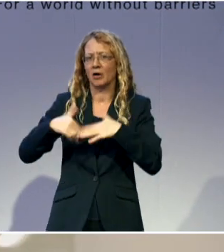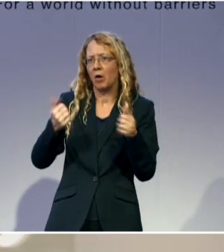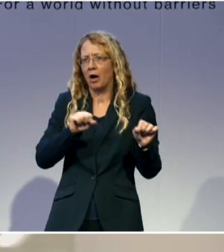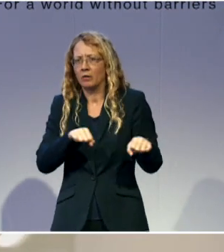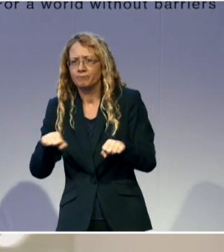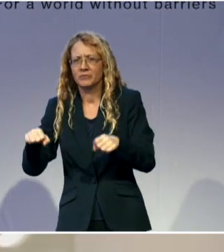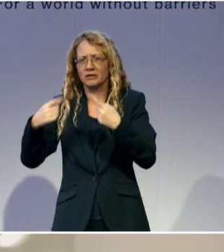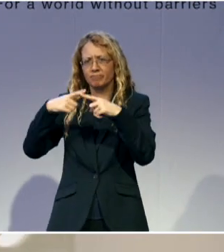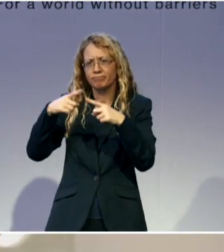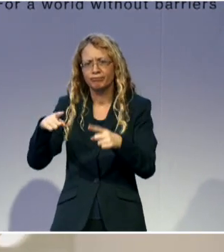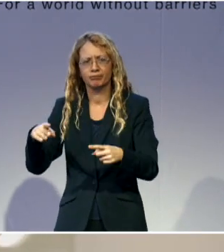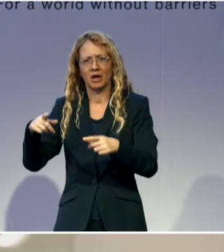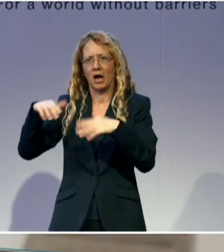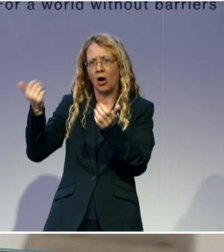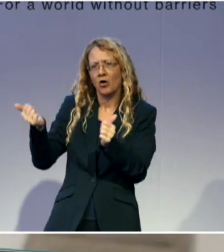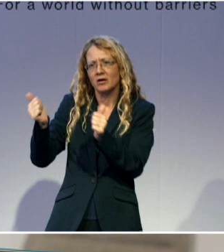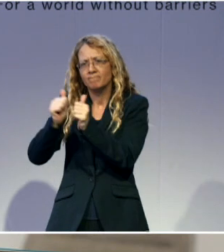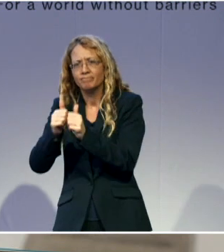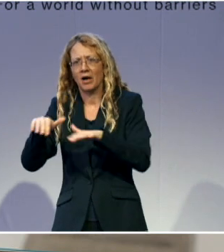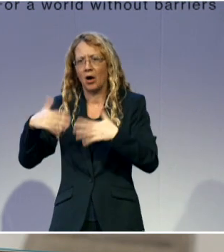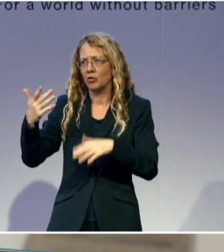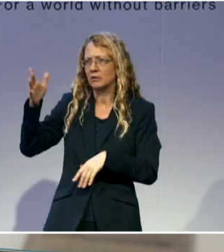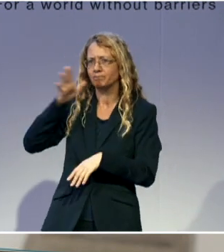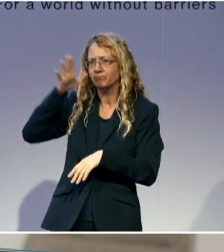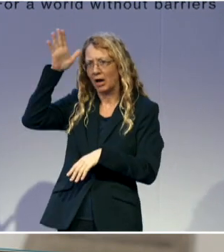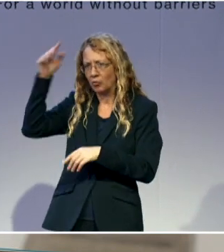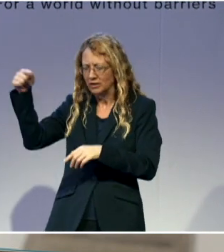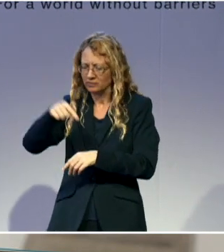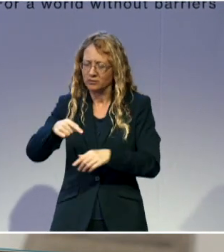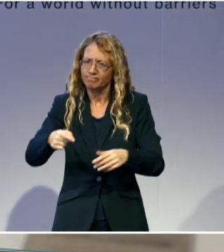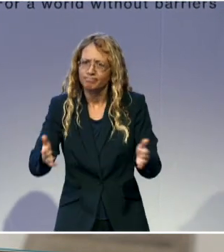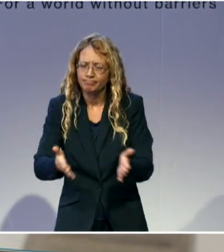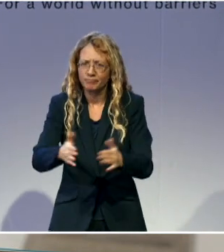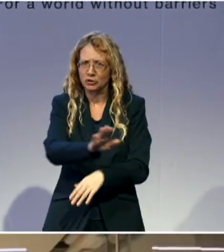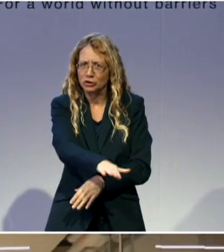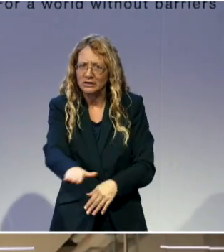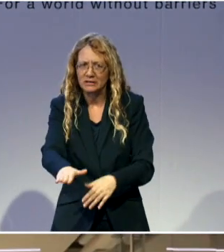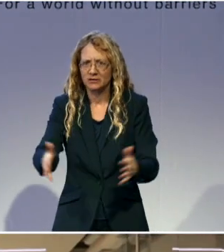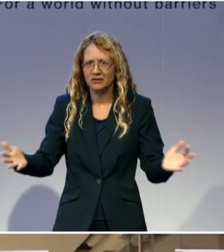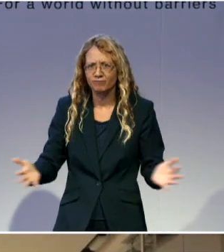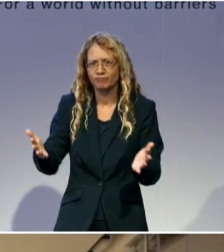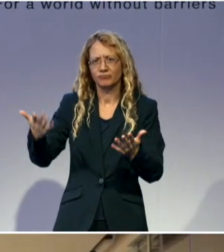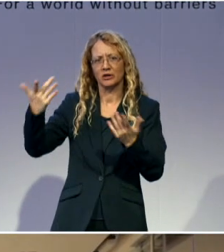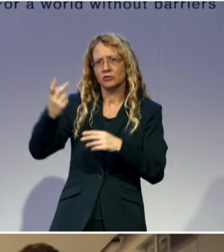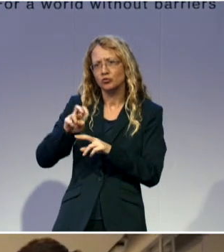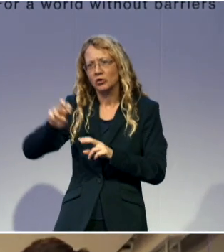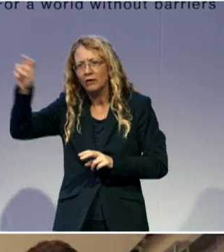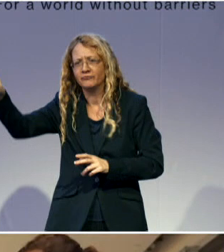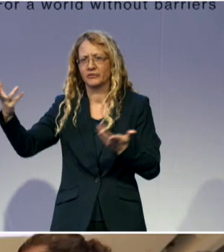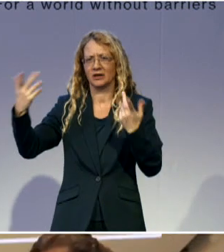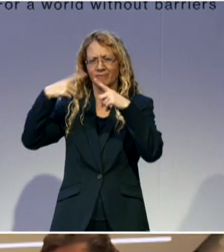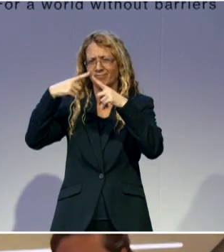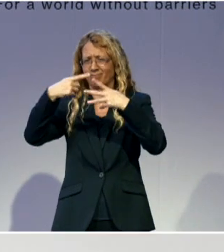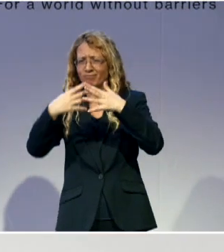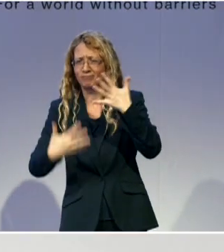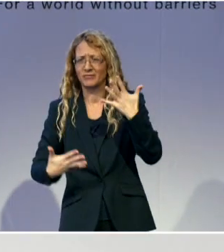travel. Users easily filter and find articles, videos, and products customized to their